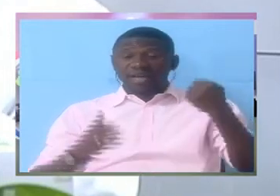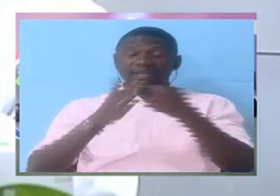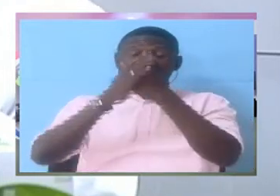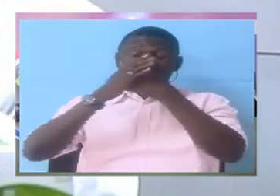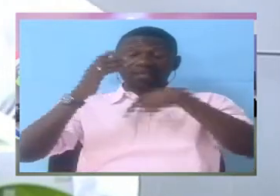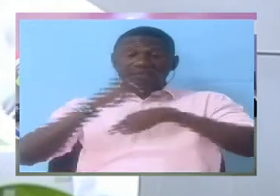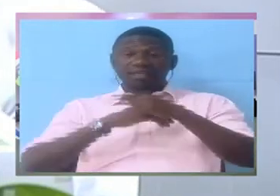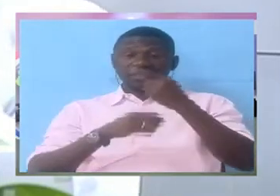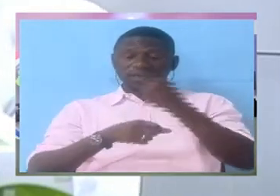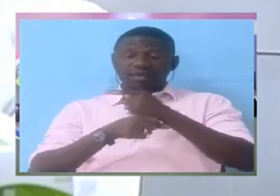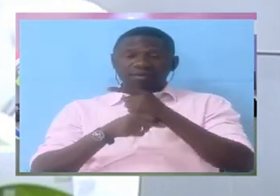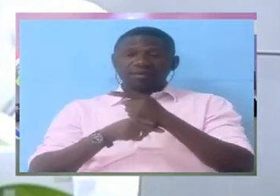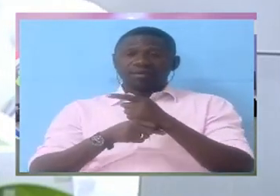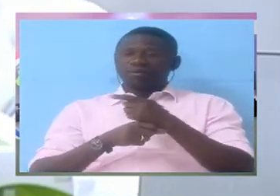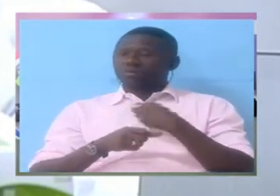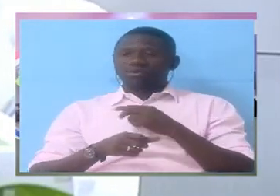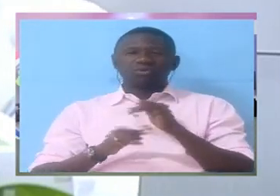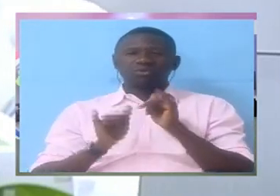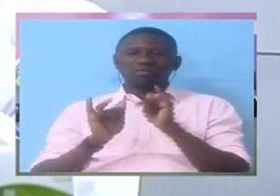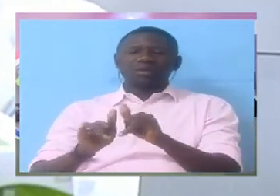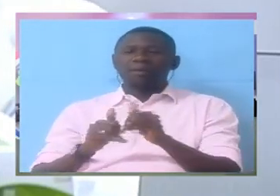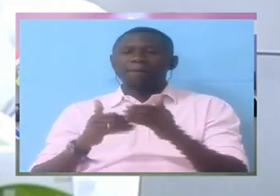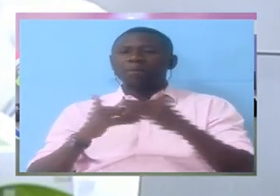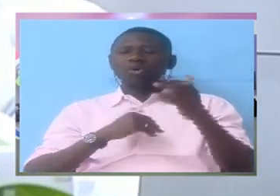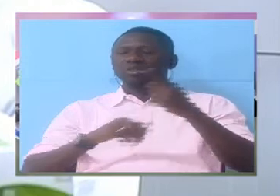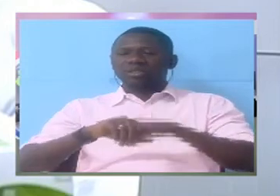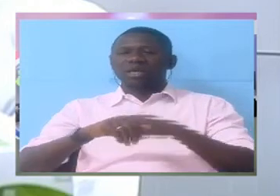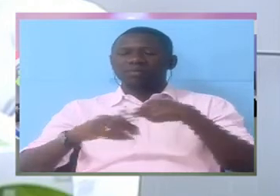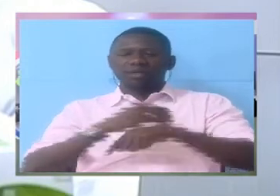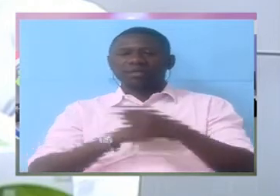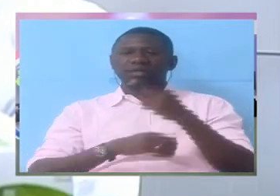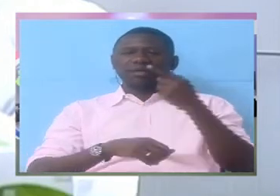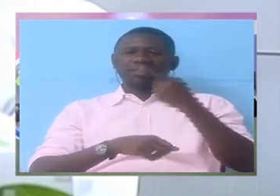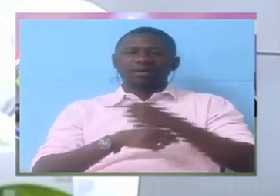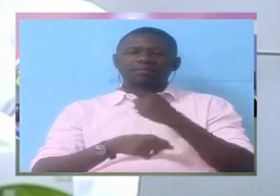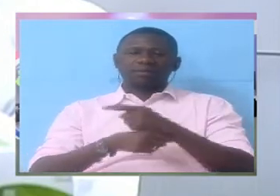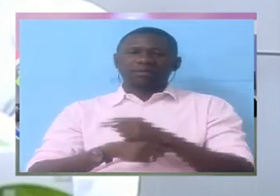again in the Gambia. No. 1 week?